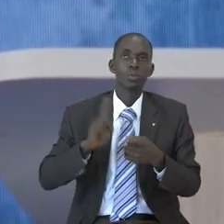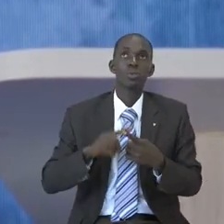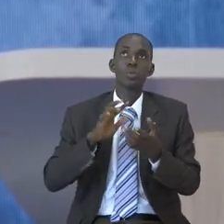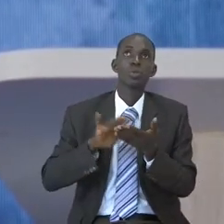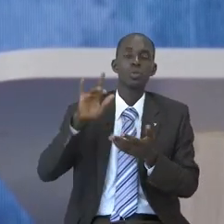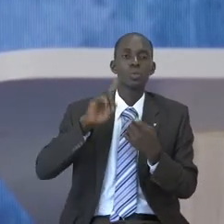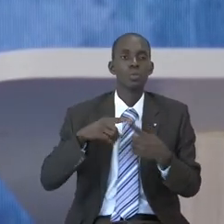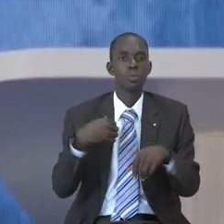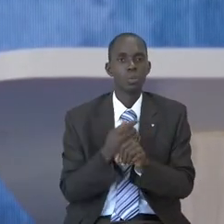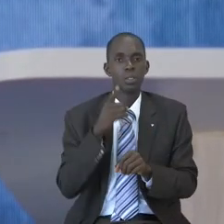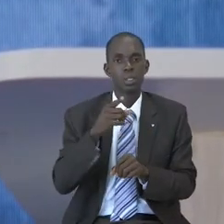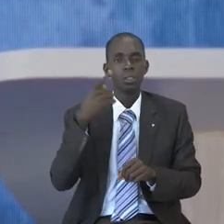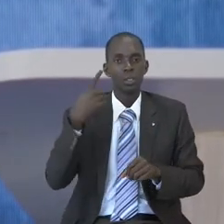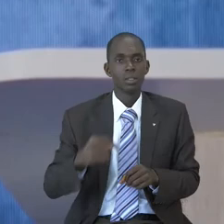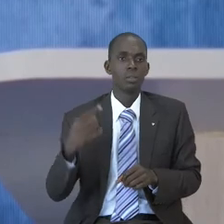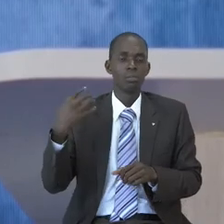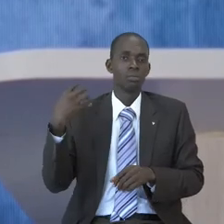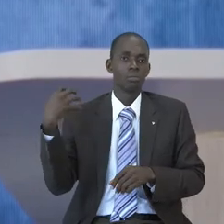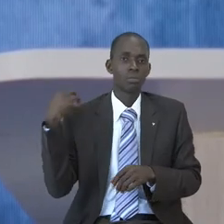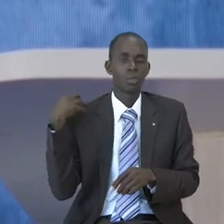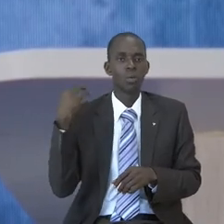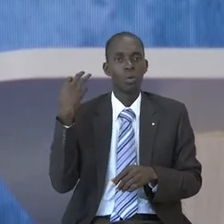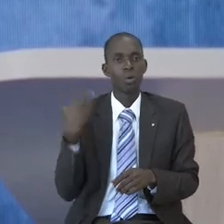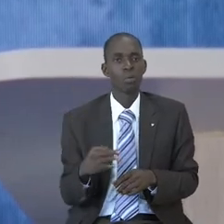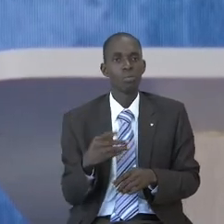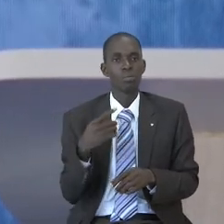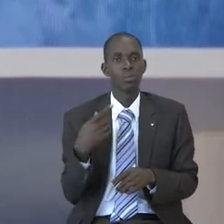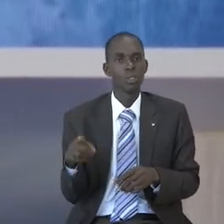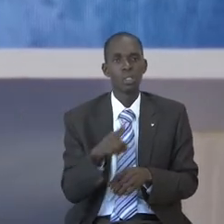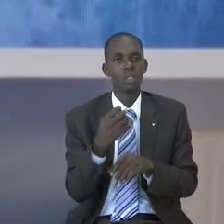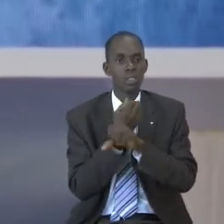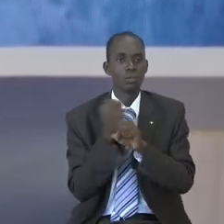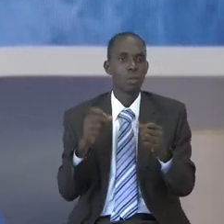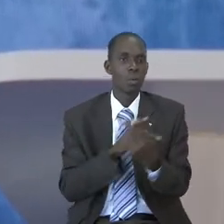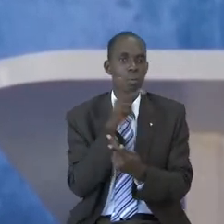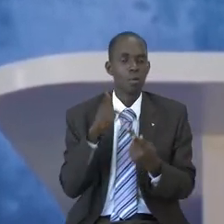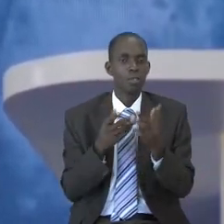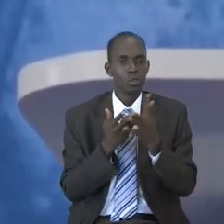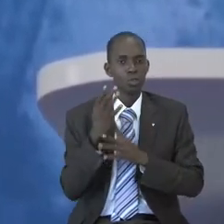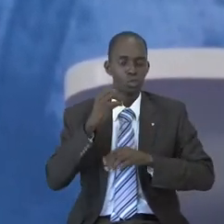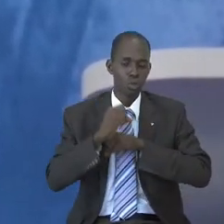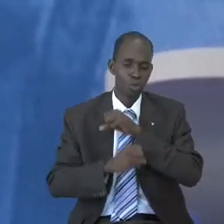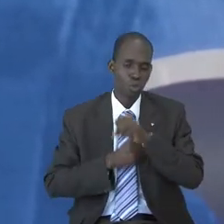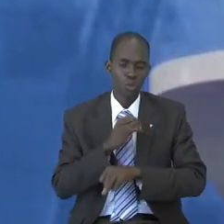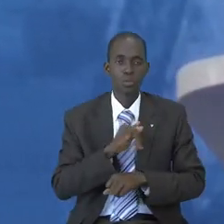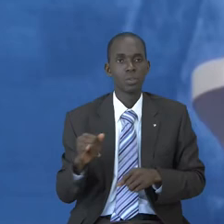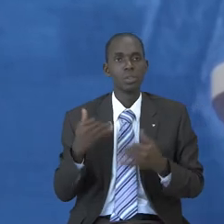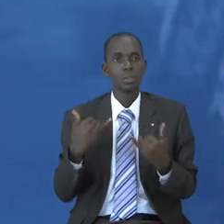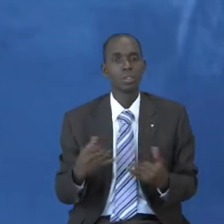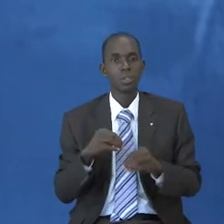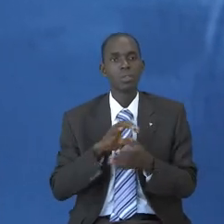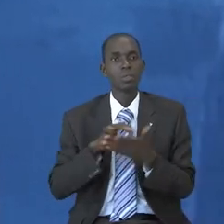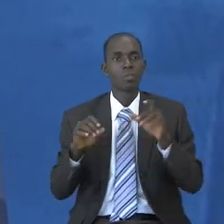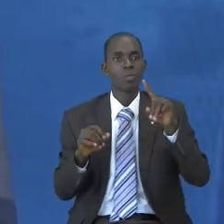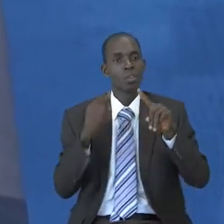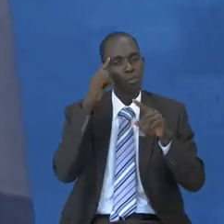of their salvation perfect through suffering. Then in verse 11, it says, for both he, Christ,